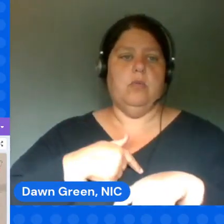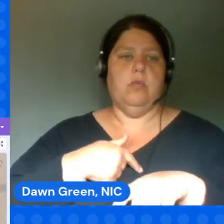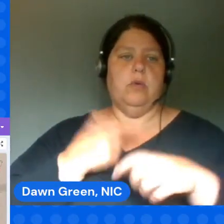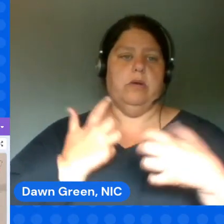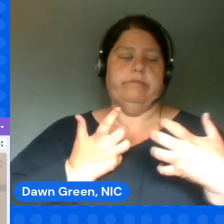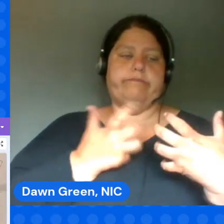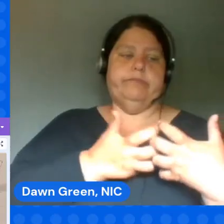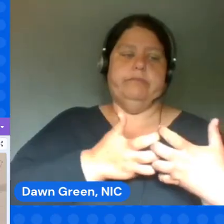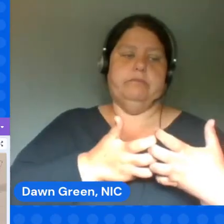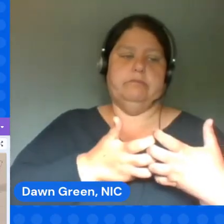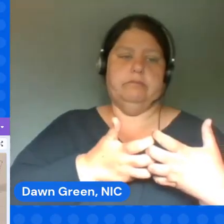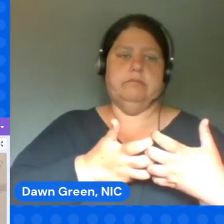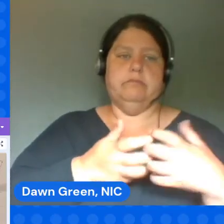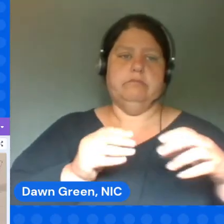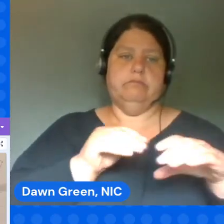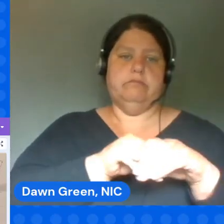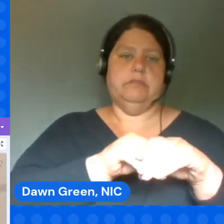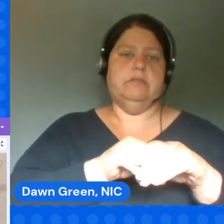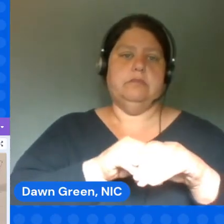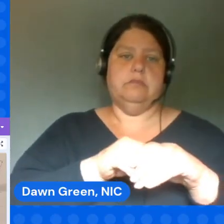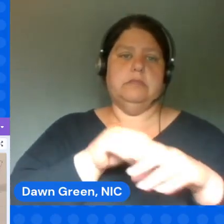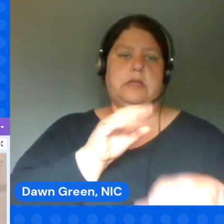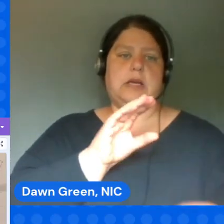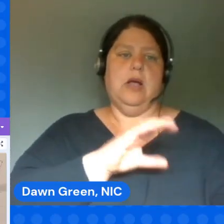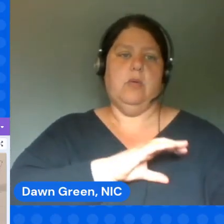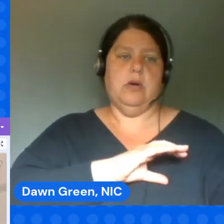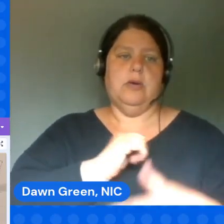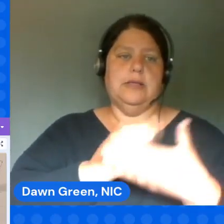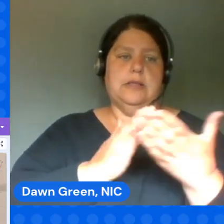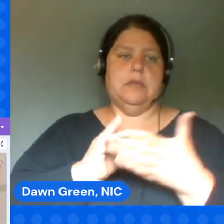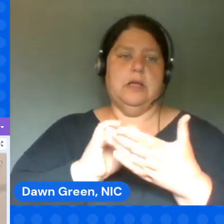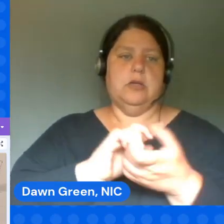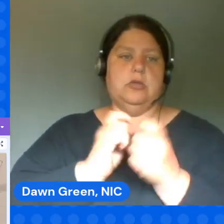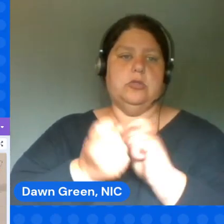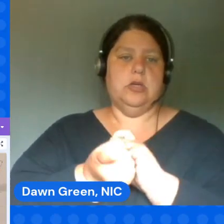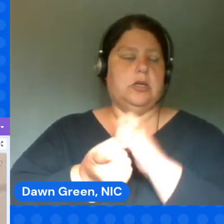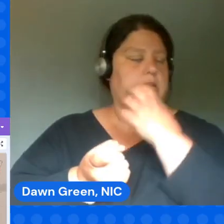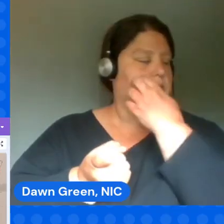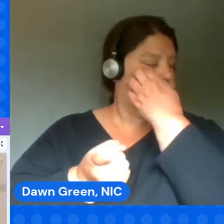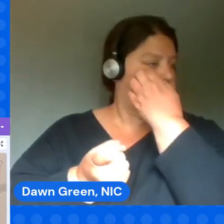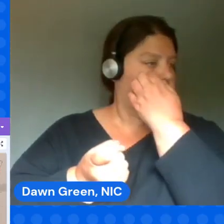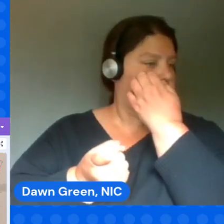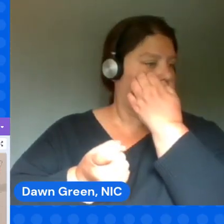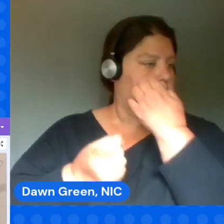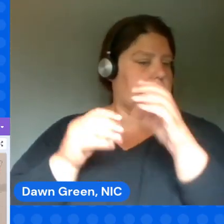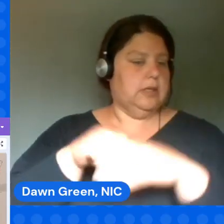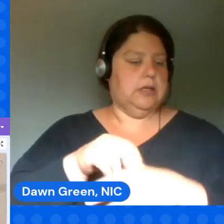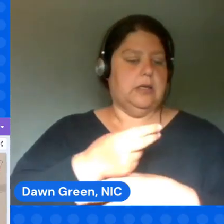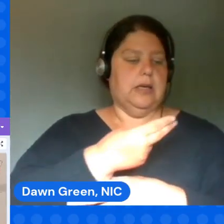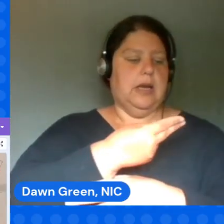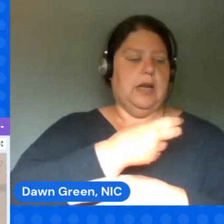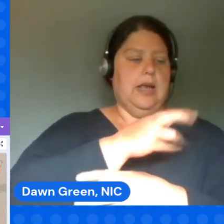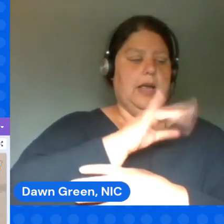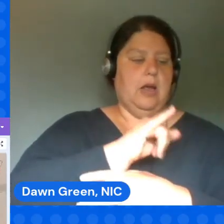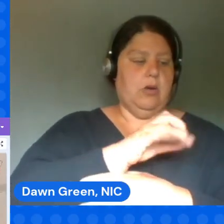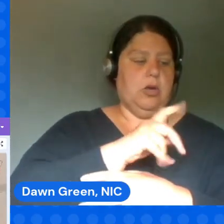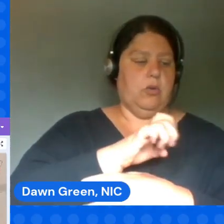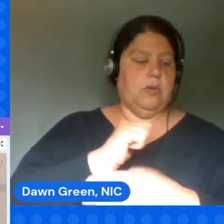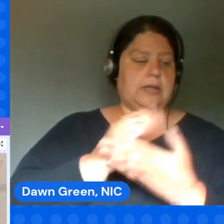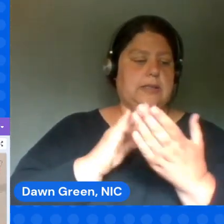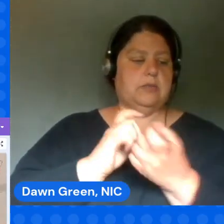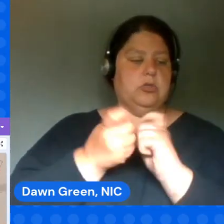changes in the characters. So some of them are changed in Harry's code, some is changed in Dot's